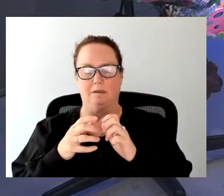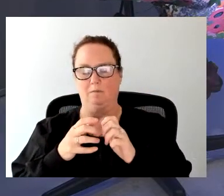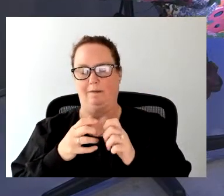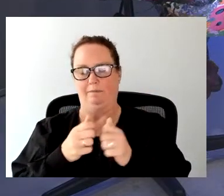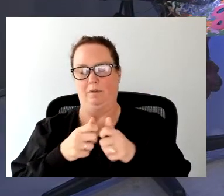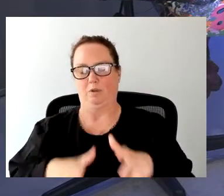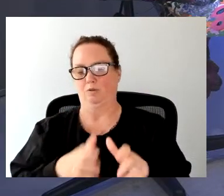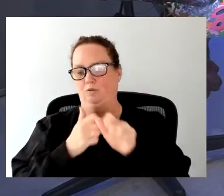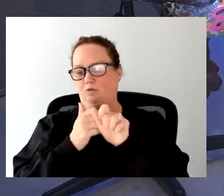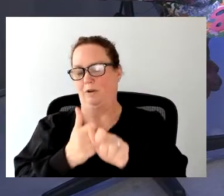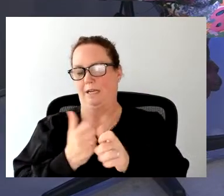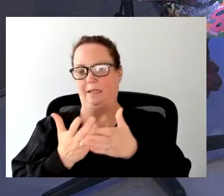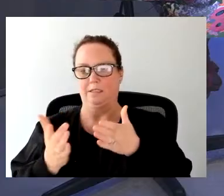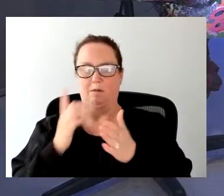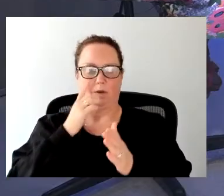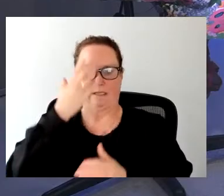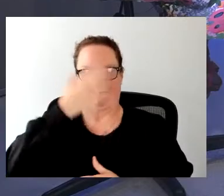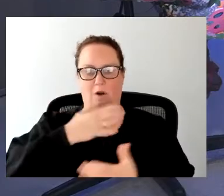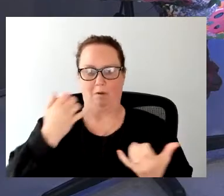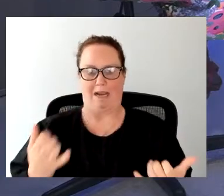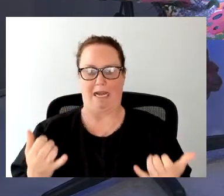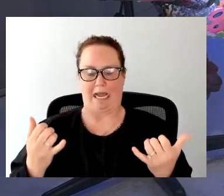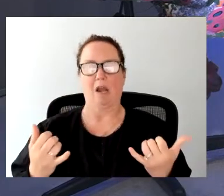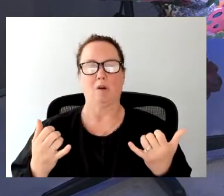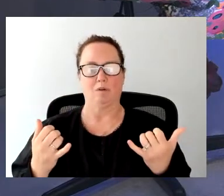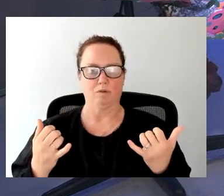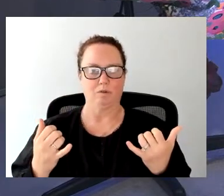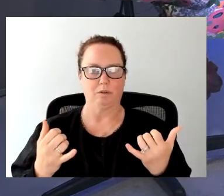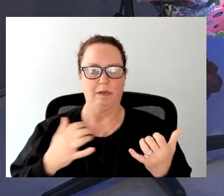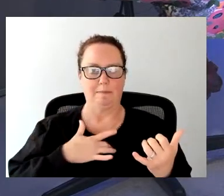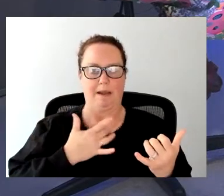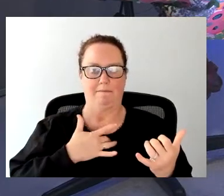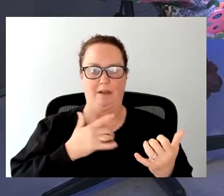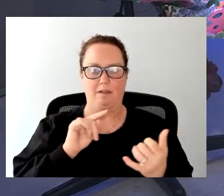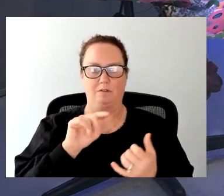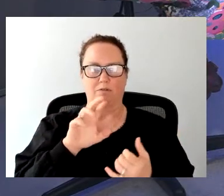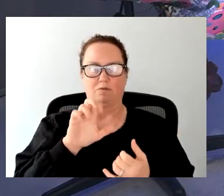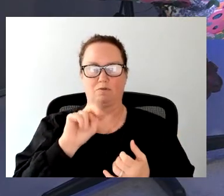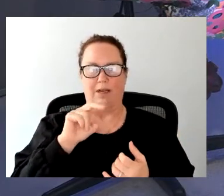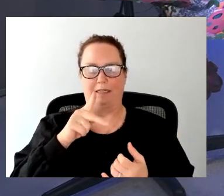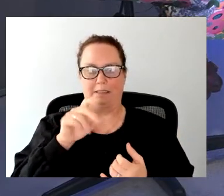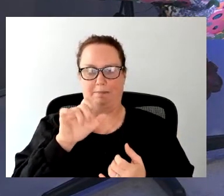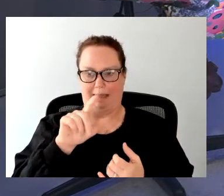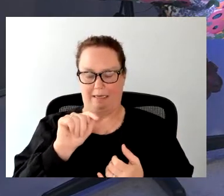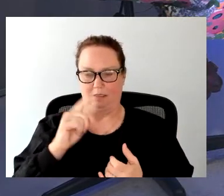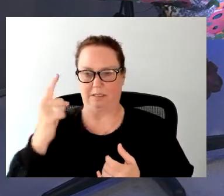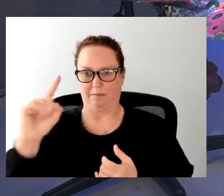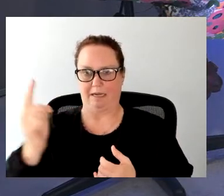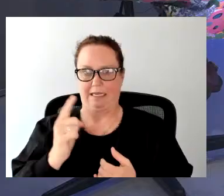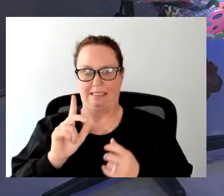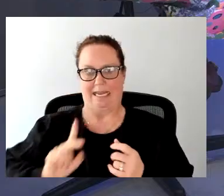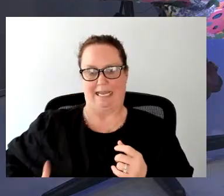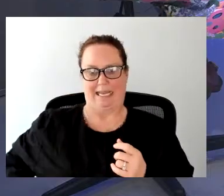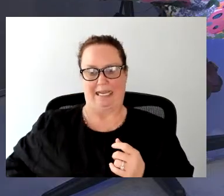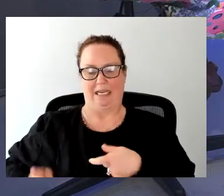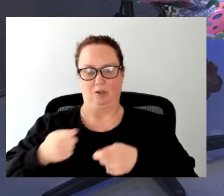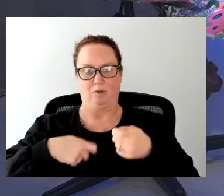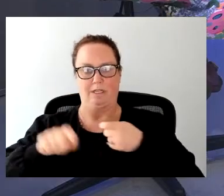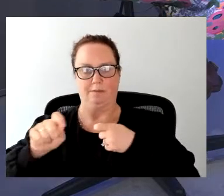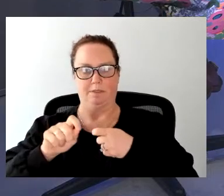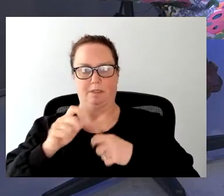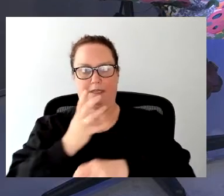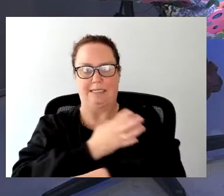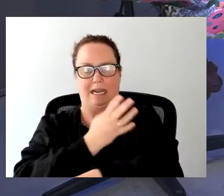think of what's in front of us right now. Right. And my field is transplantation. So when someone gets a kidney transplant, well, they're off